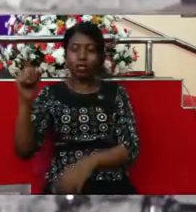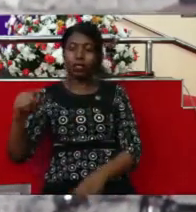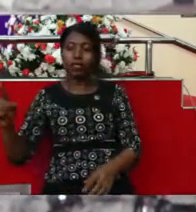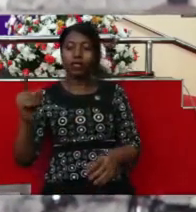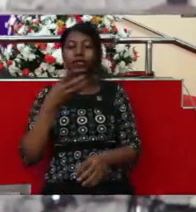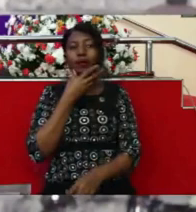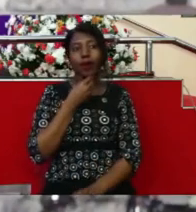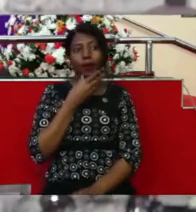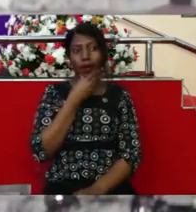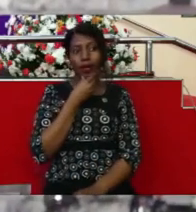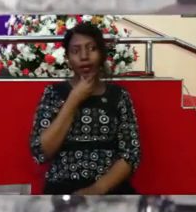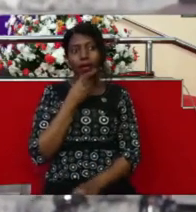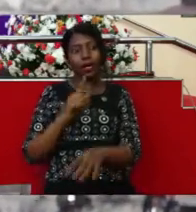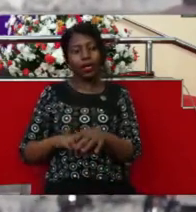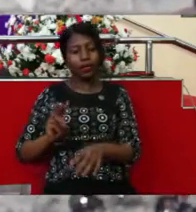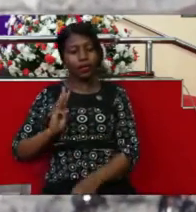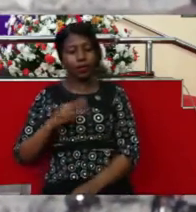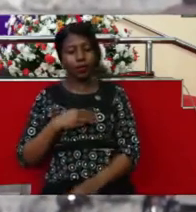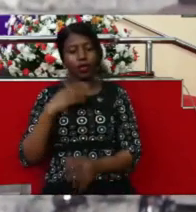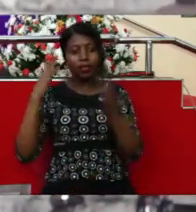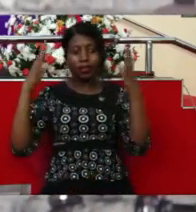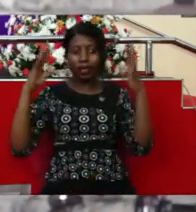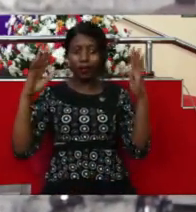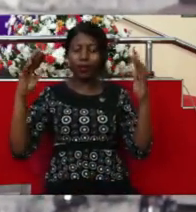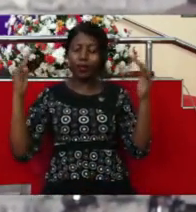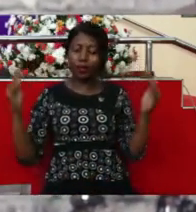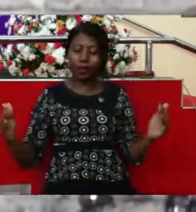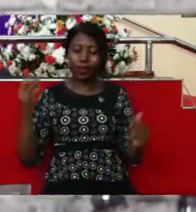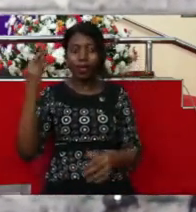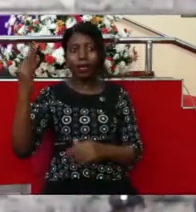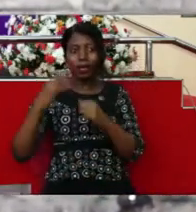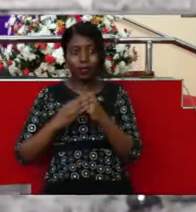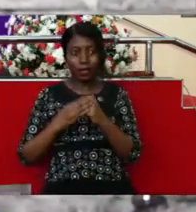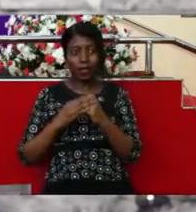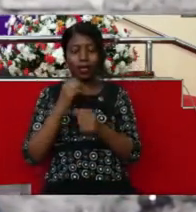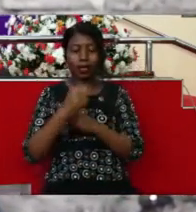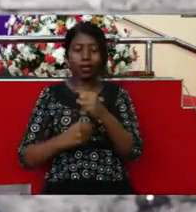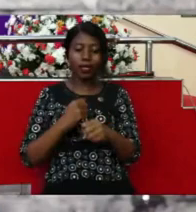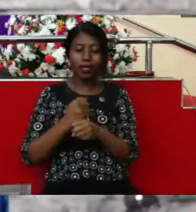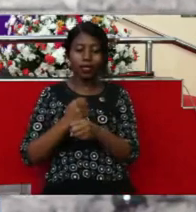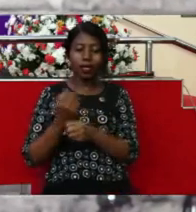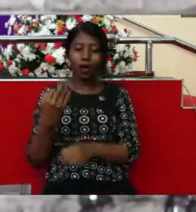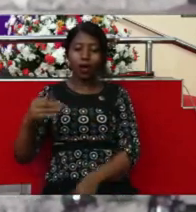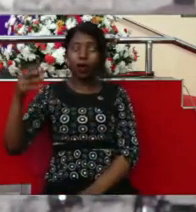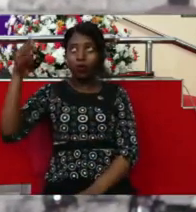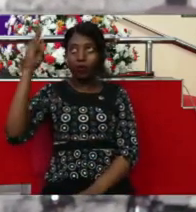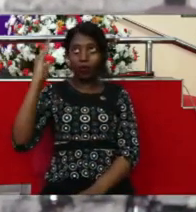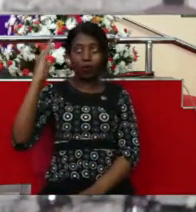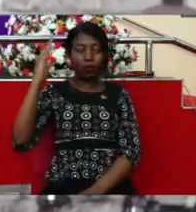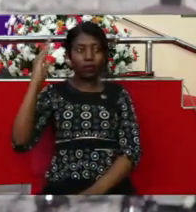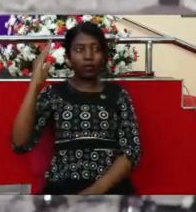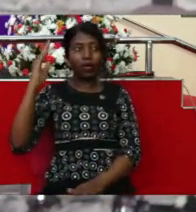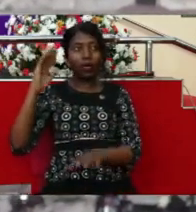Zimmerman. As we celebrate this great that 9 years of God's manifest presence and activity in this